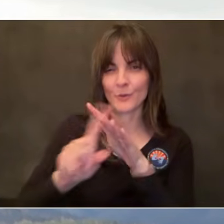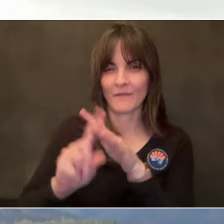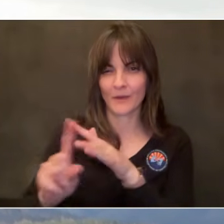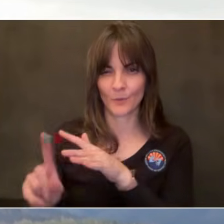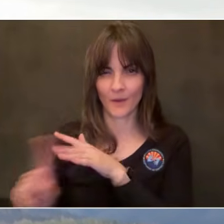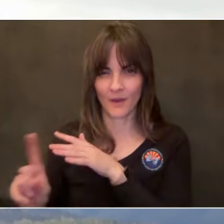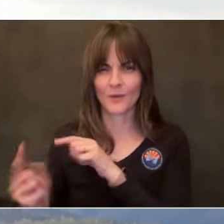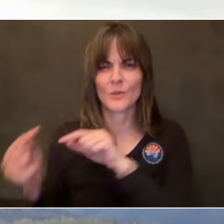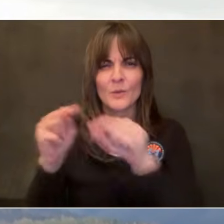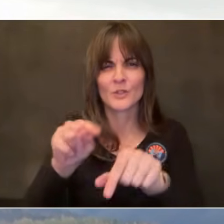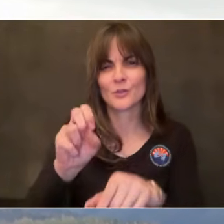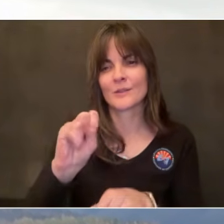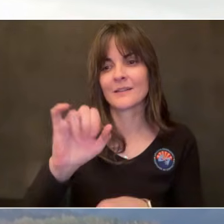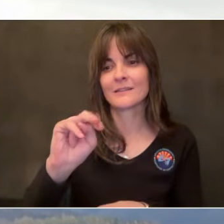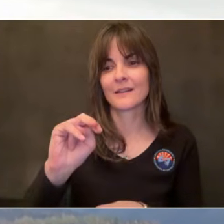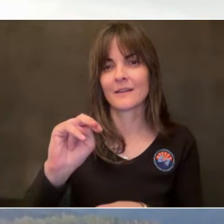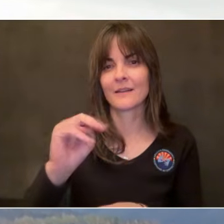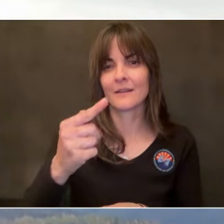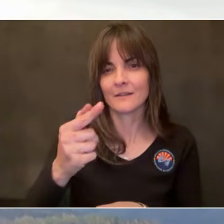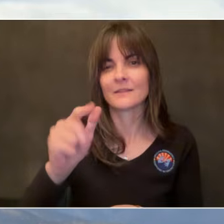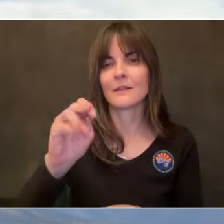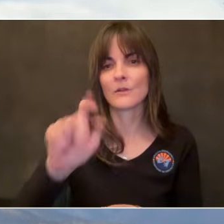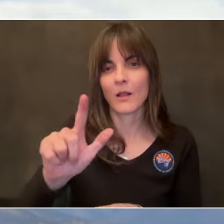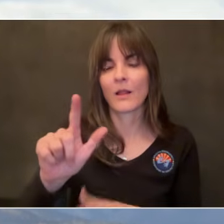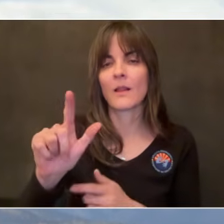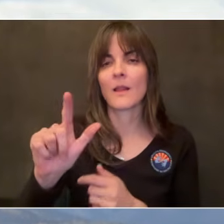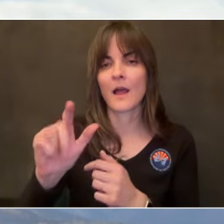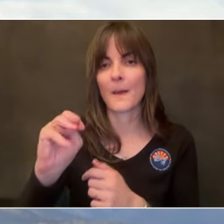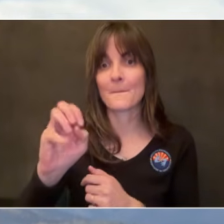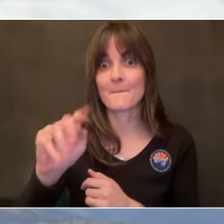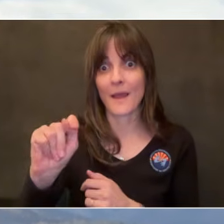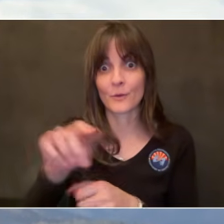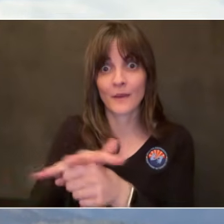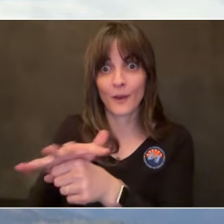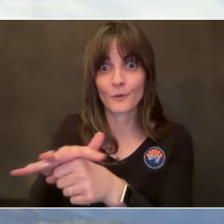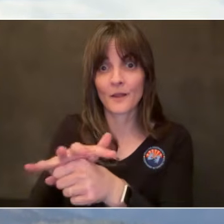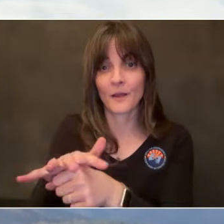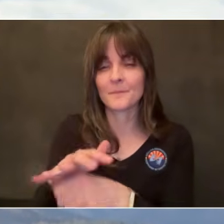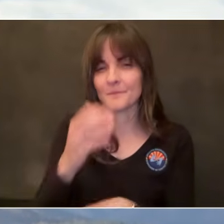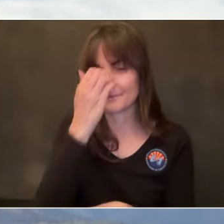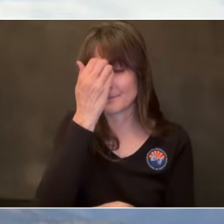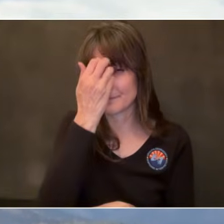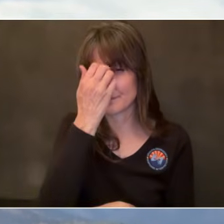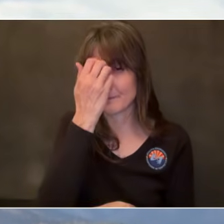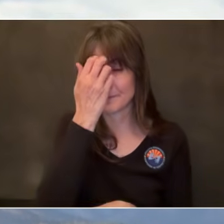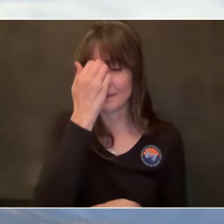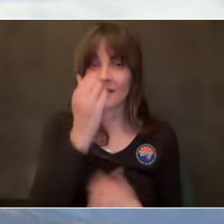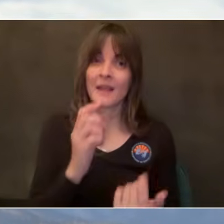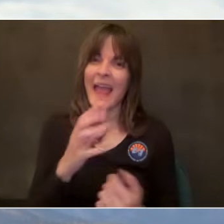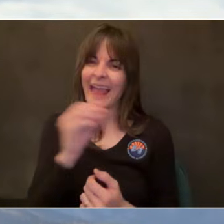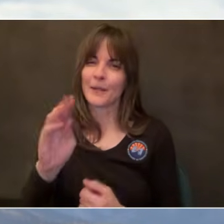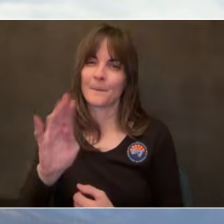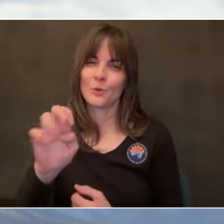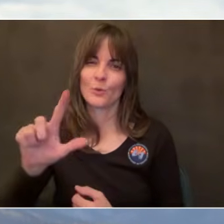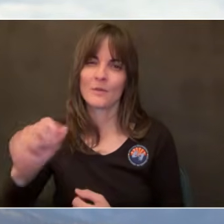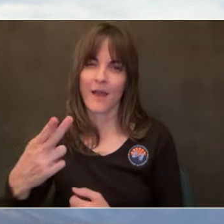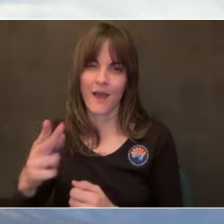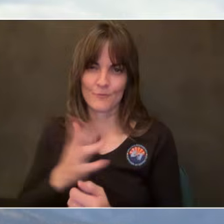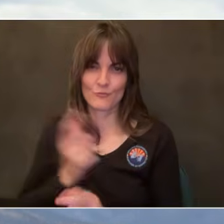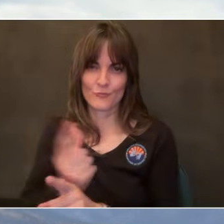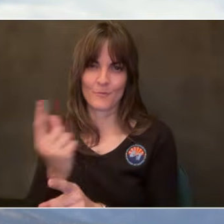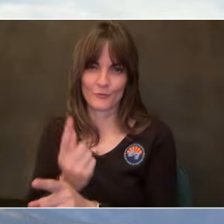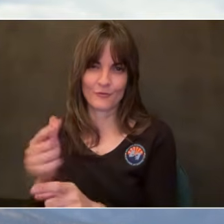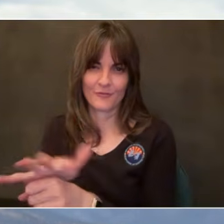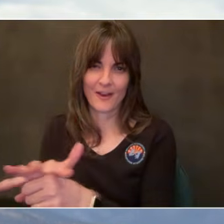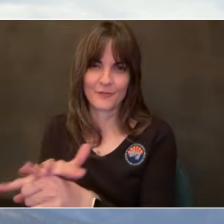Signal Mountain subdivision and Beulah proper. So I was actually in Dallas en route to the Osceola National